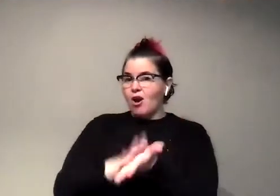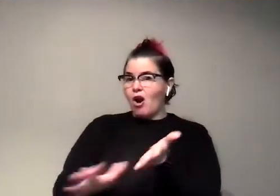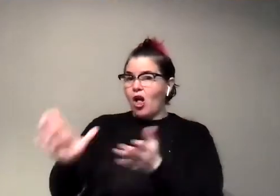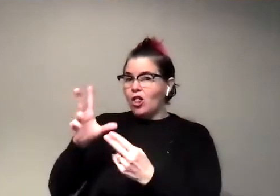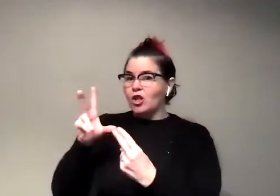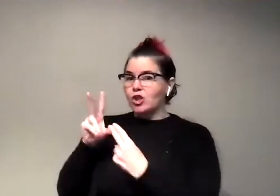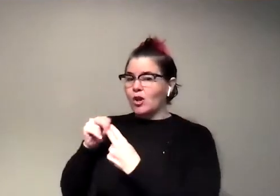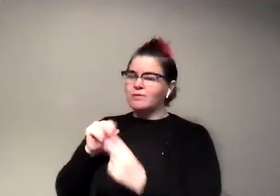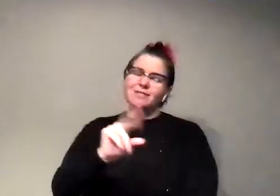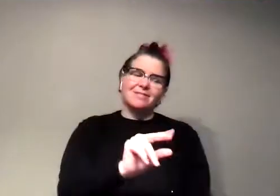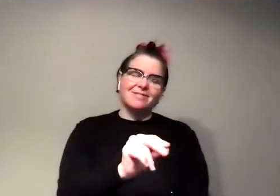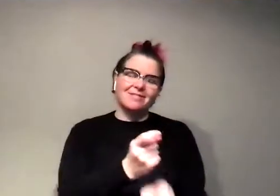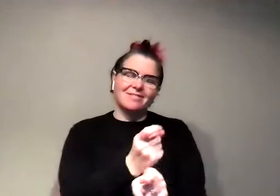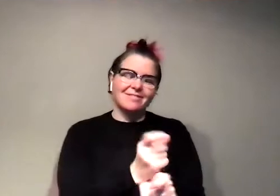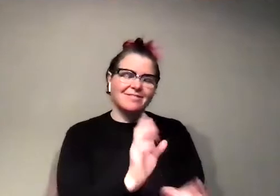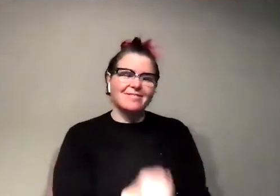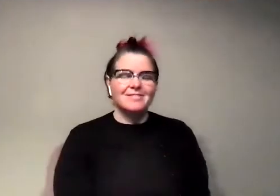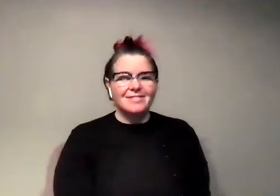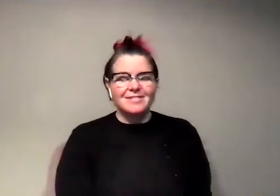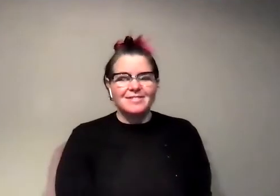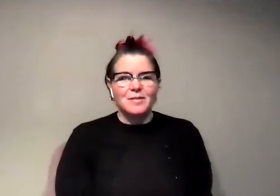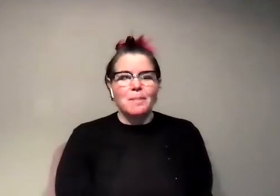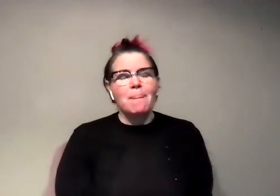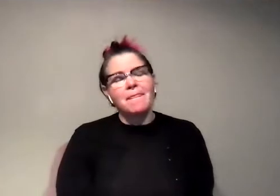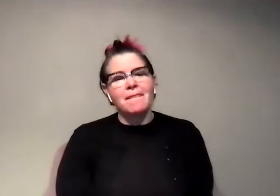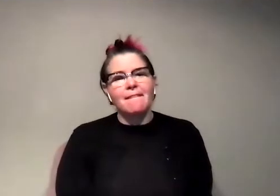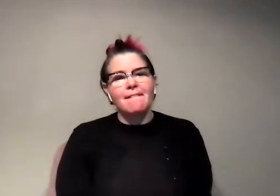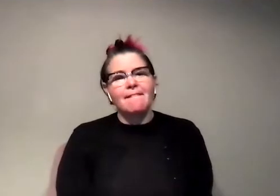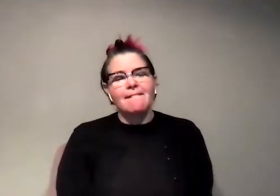No, I would tell them. No, I would.